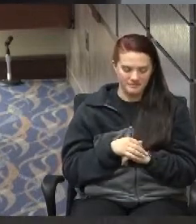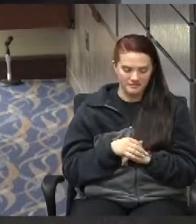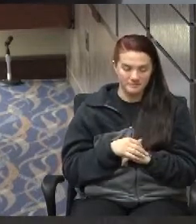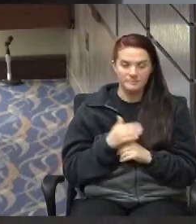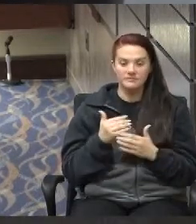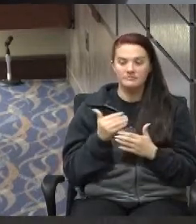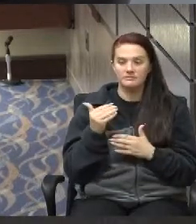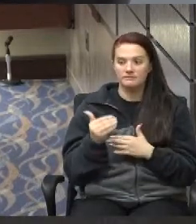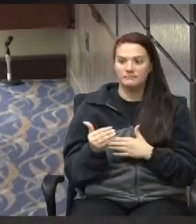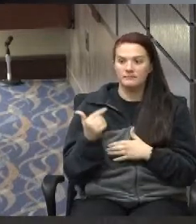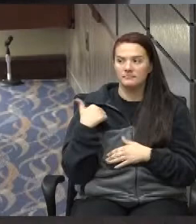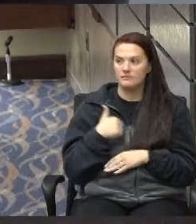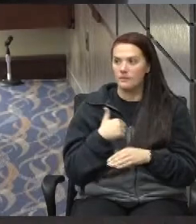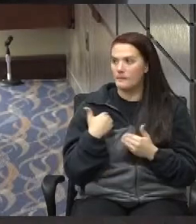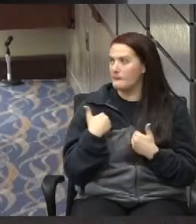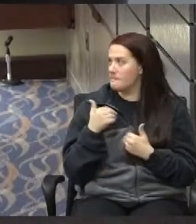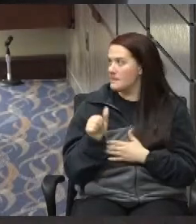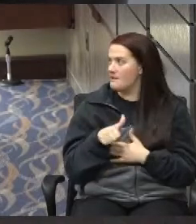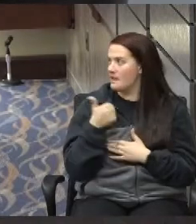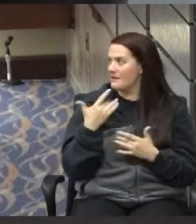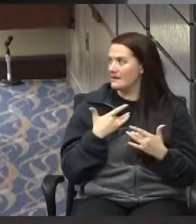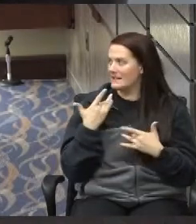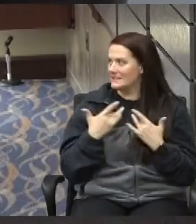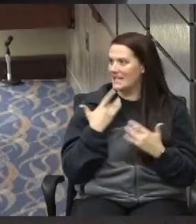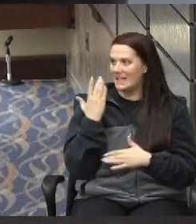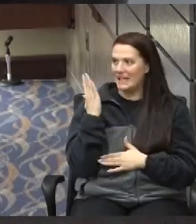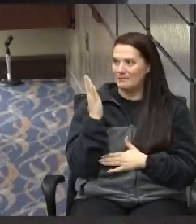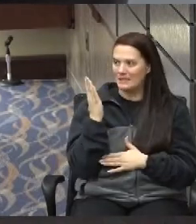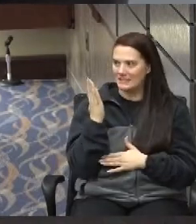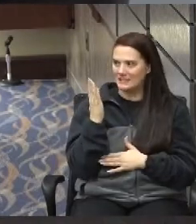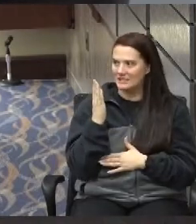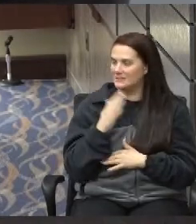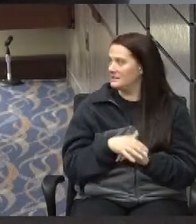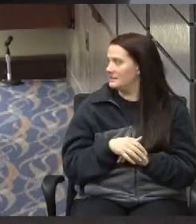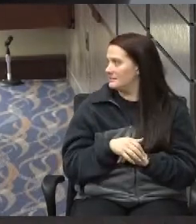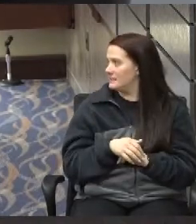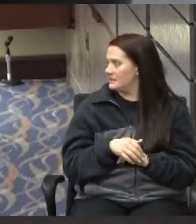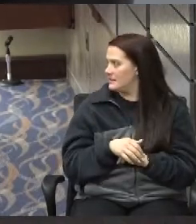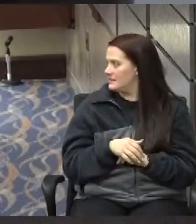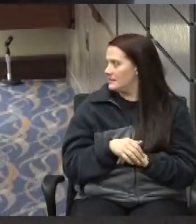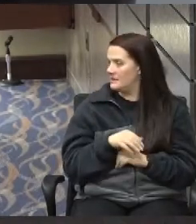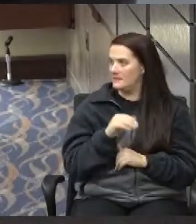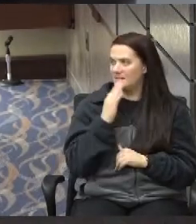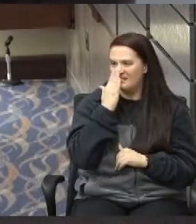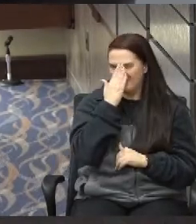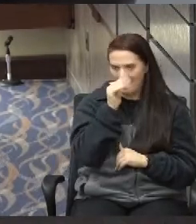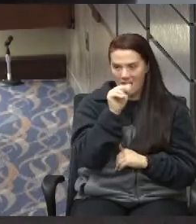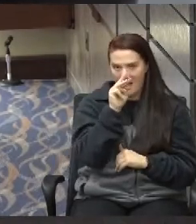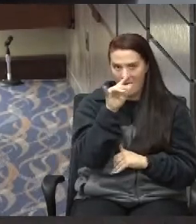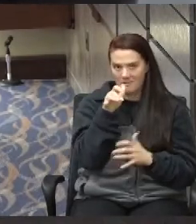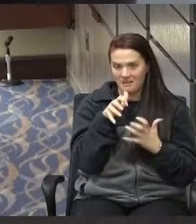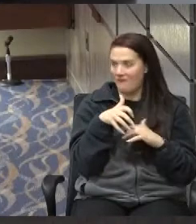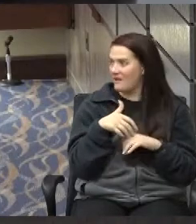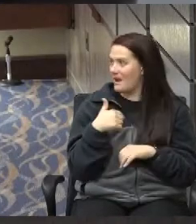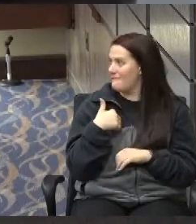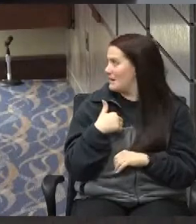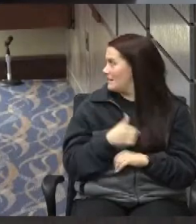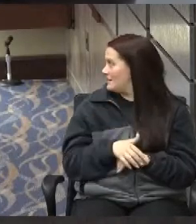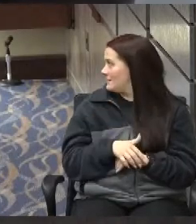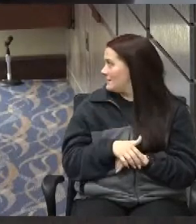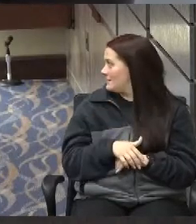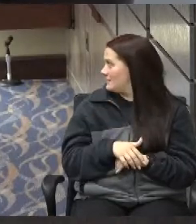Next up, we've got Another exciting presentation, I feel like. Amy's laughing at me. But it's